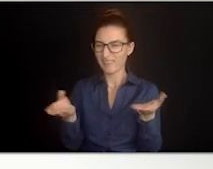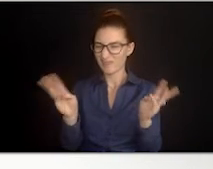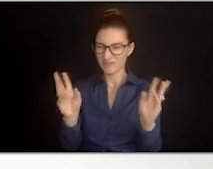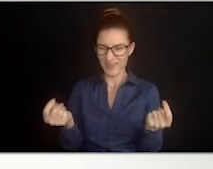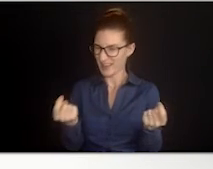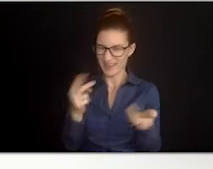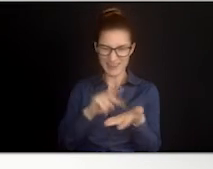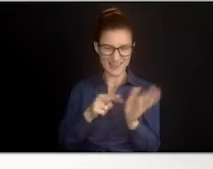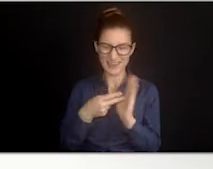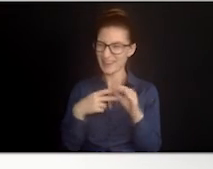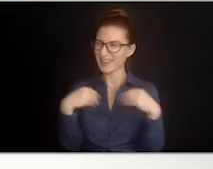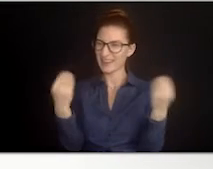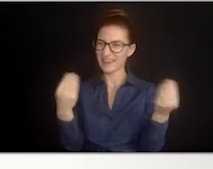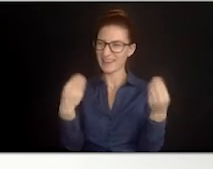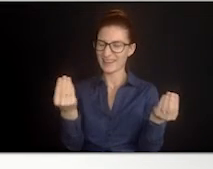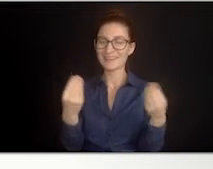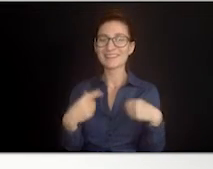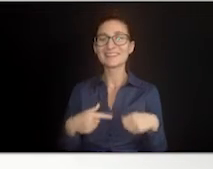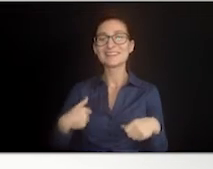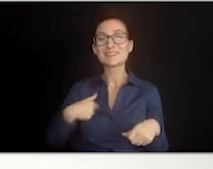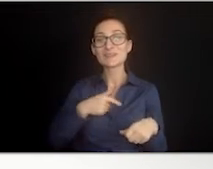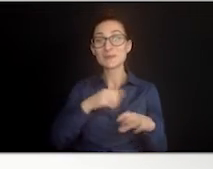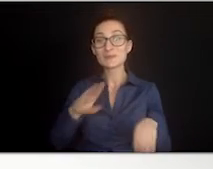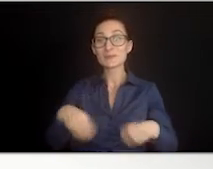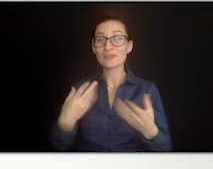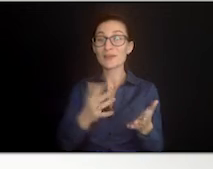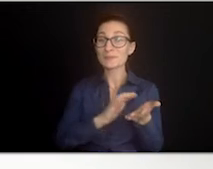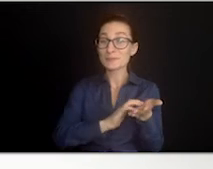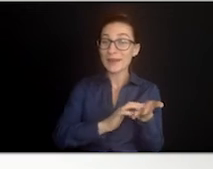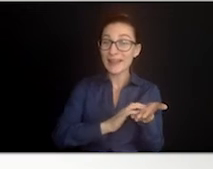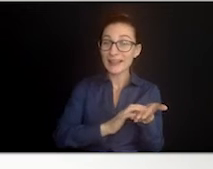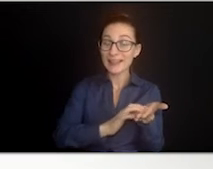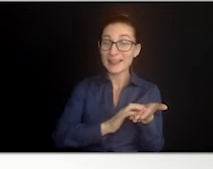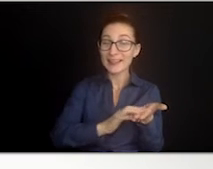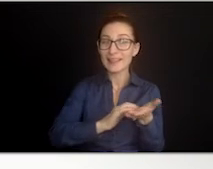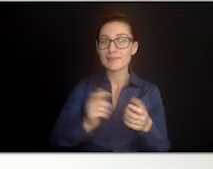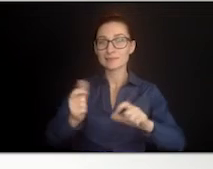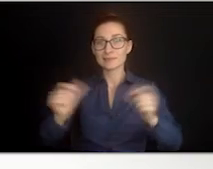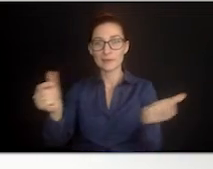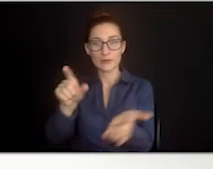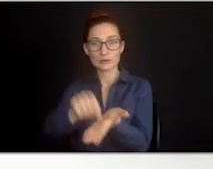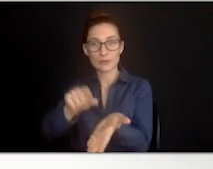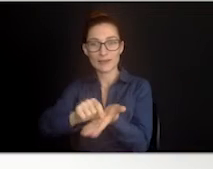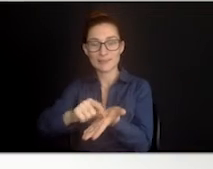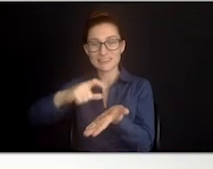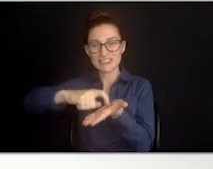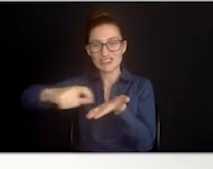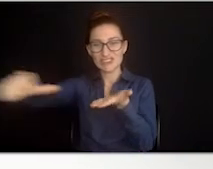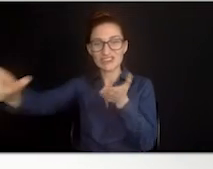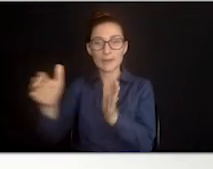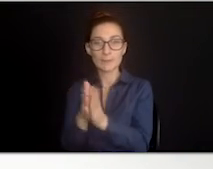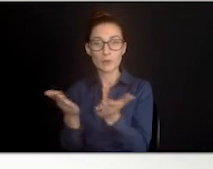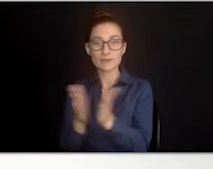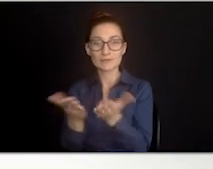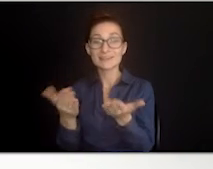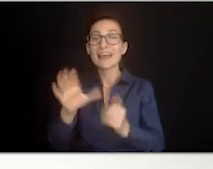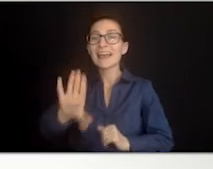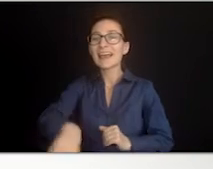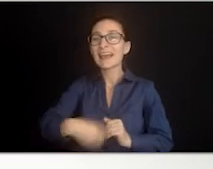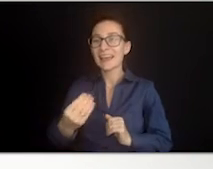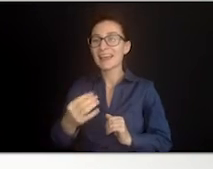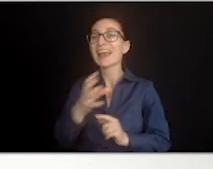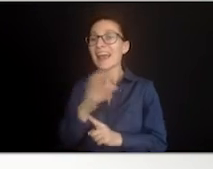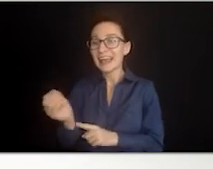that mean? So we give Braille and large print books, as well as helps teachers and students access digital